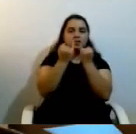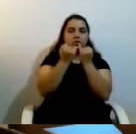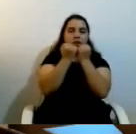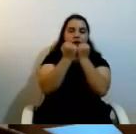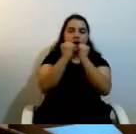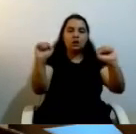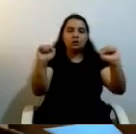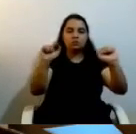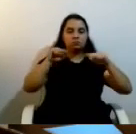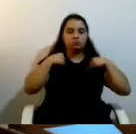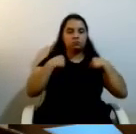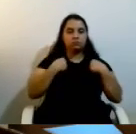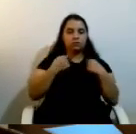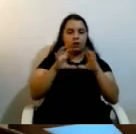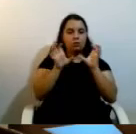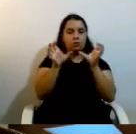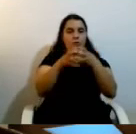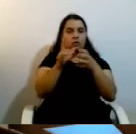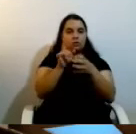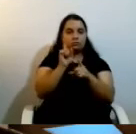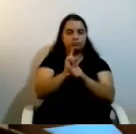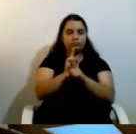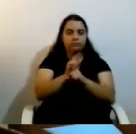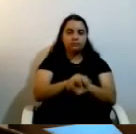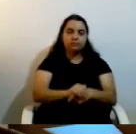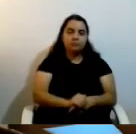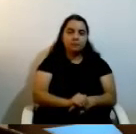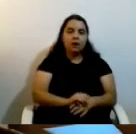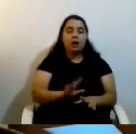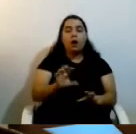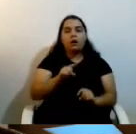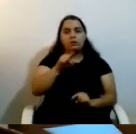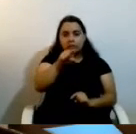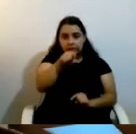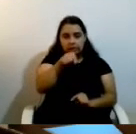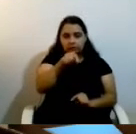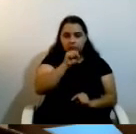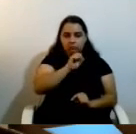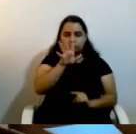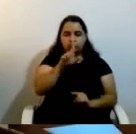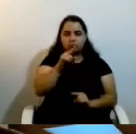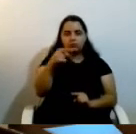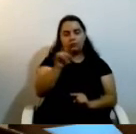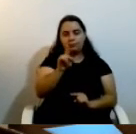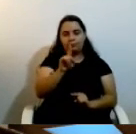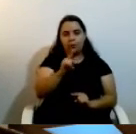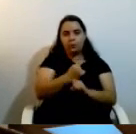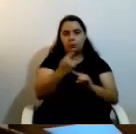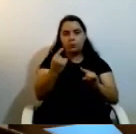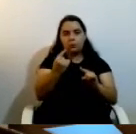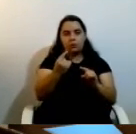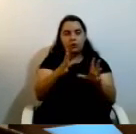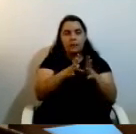This does not come as a surprise. Most CAVIs were formed